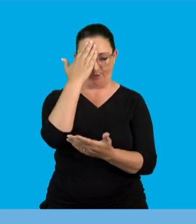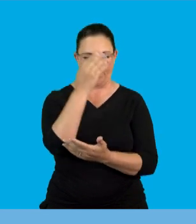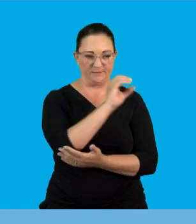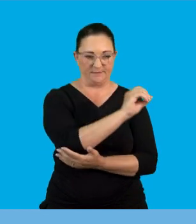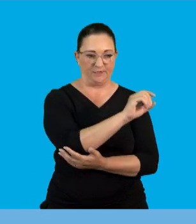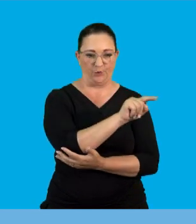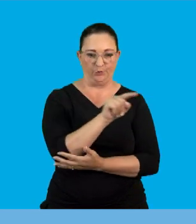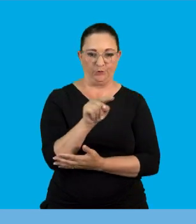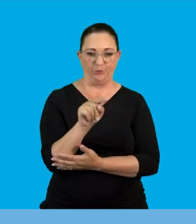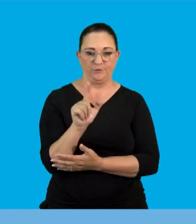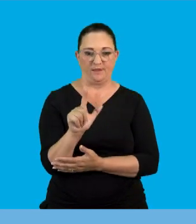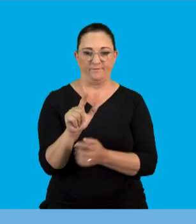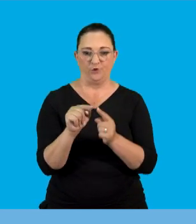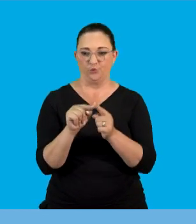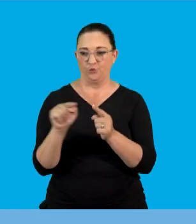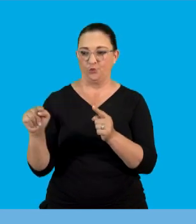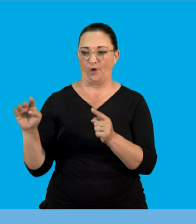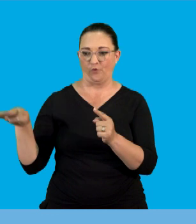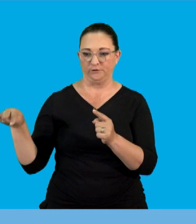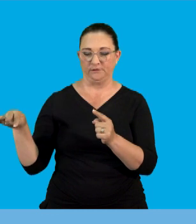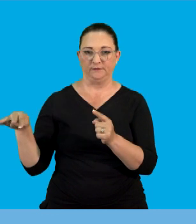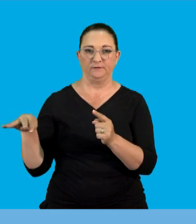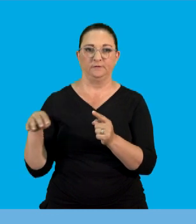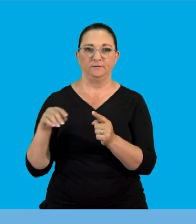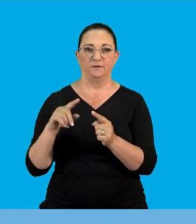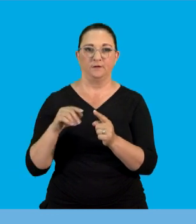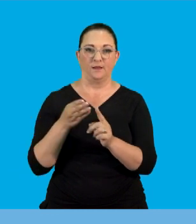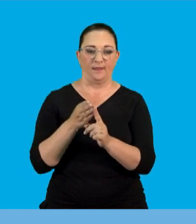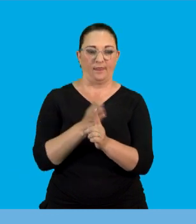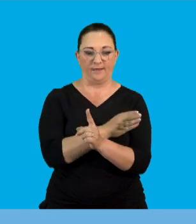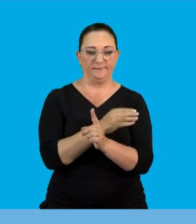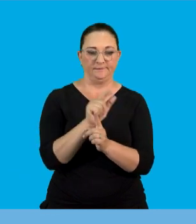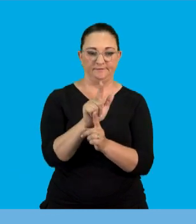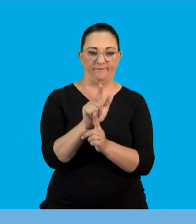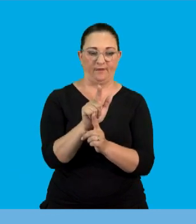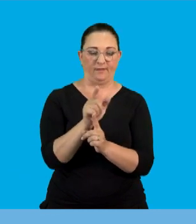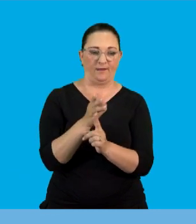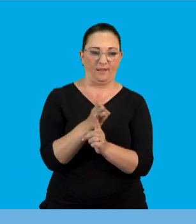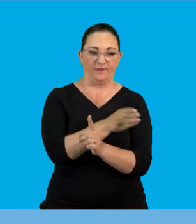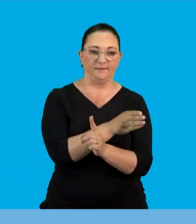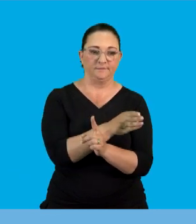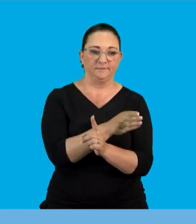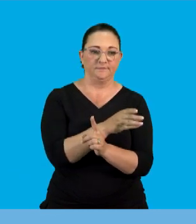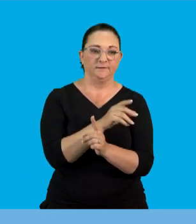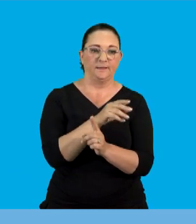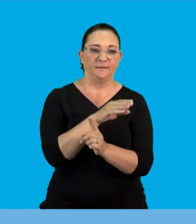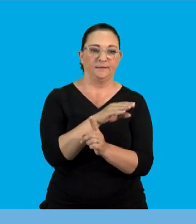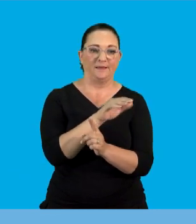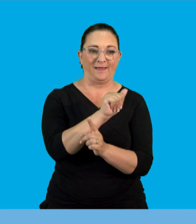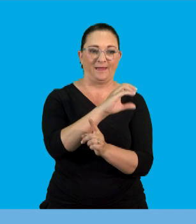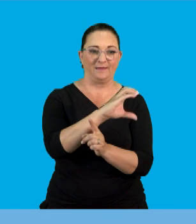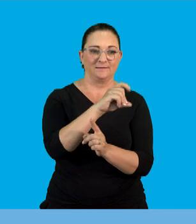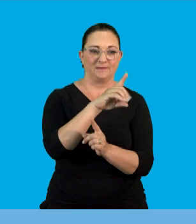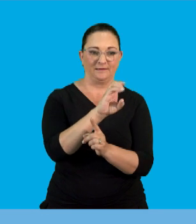being neutral, so it starts from 0, goes all the way to 14, where if a number is less than 7 or if the pH value is less